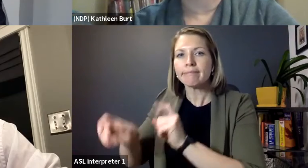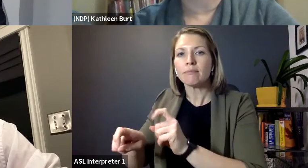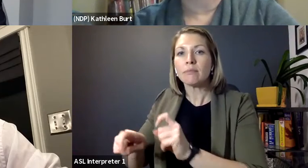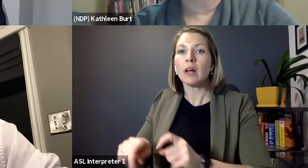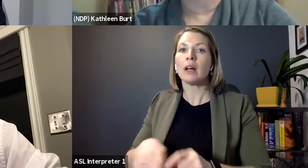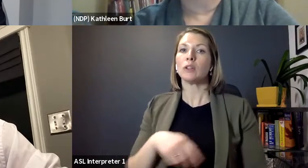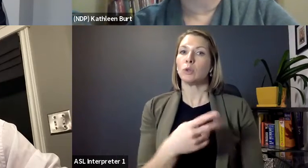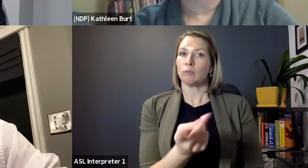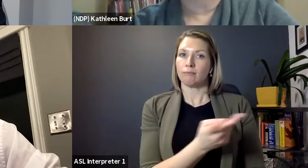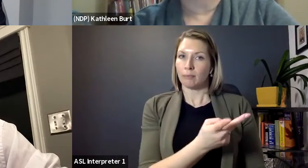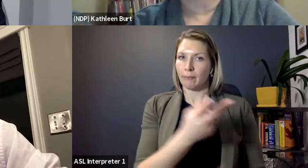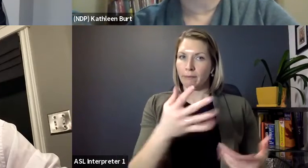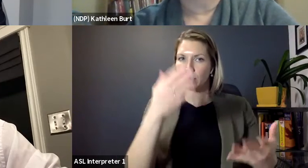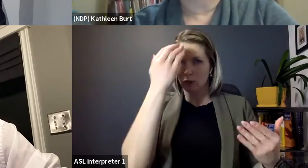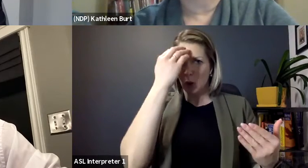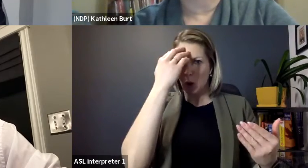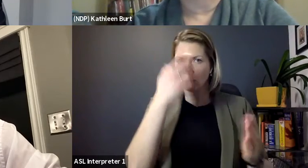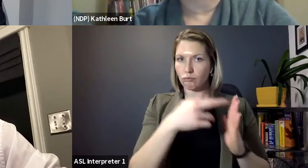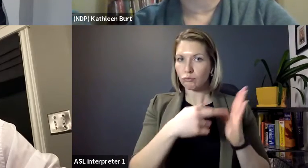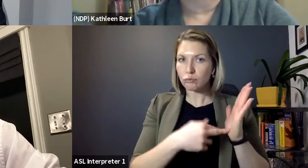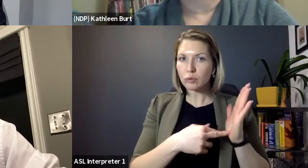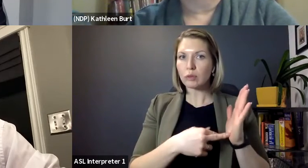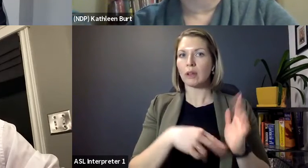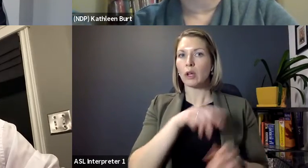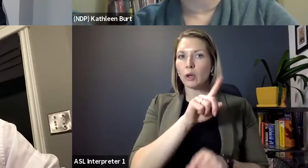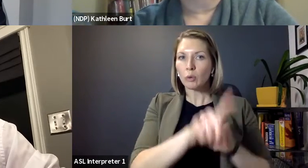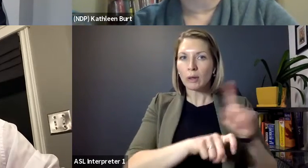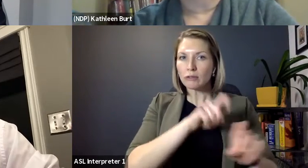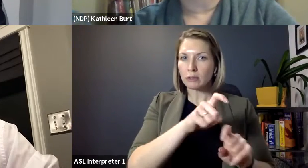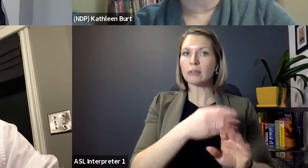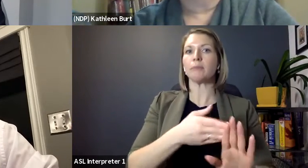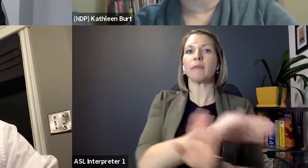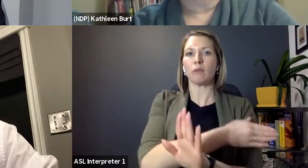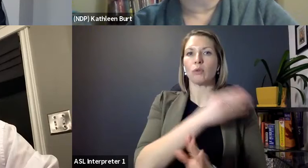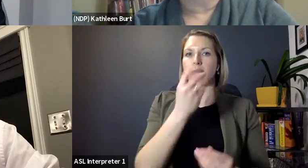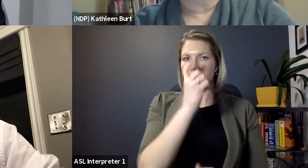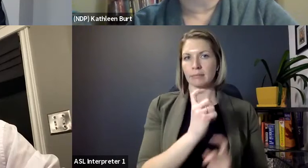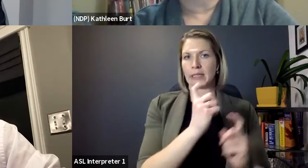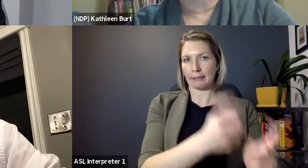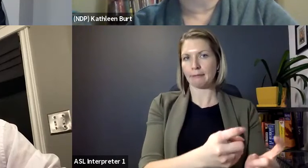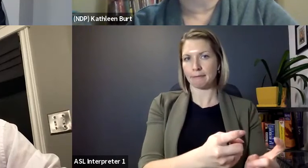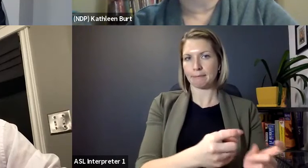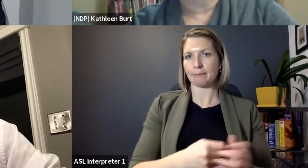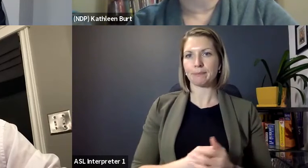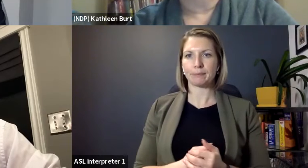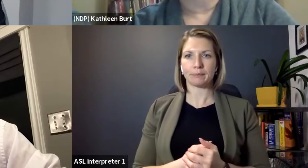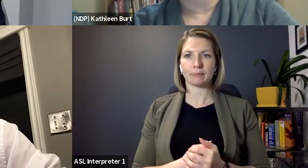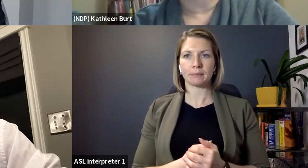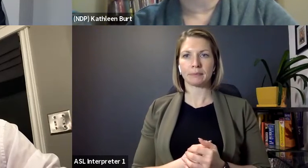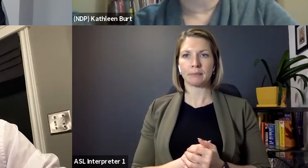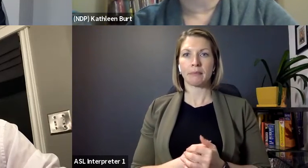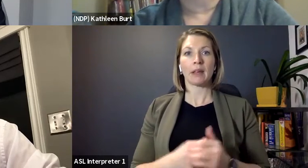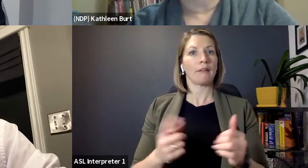advised of the sponsor's choice of format, and each candidate was provided with the questions in advance. There will be a 5-minute